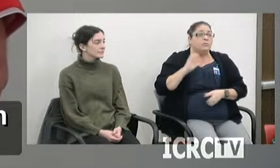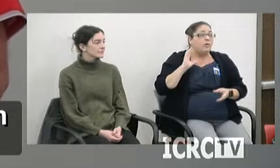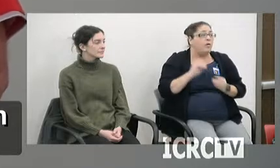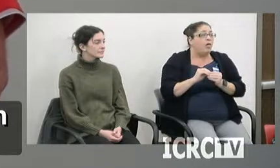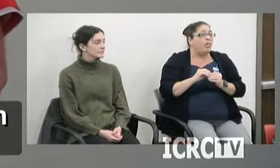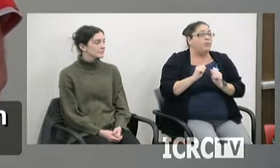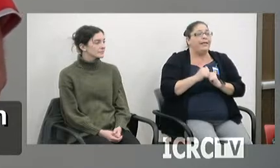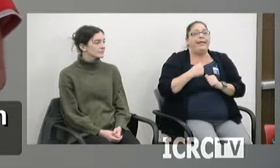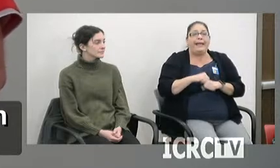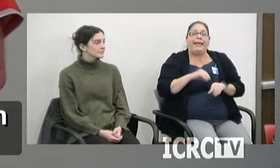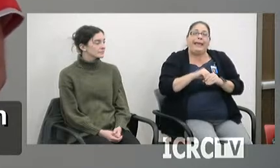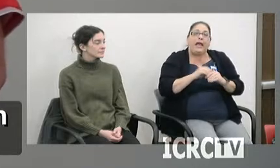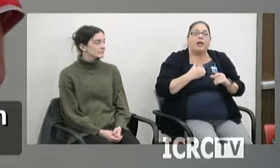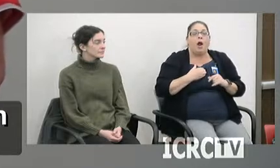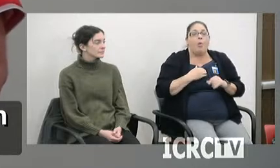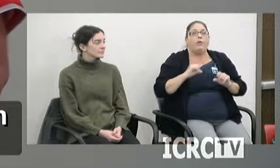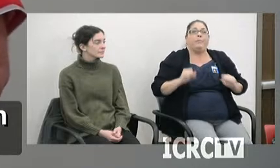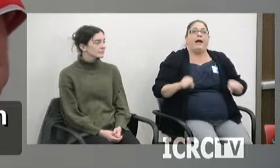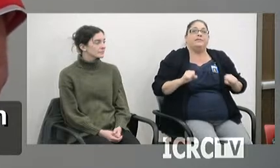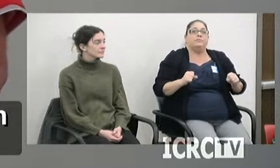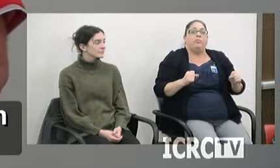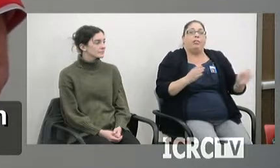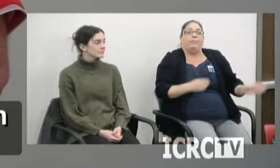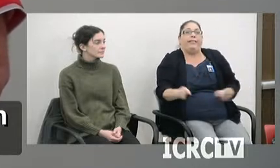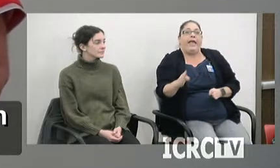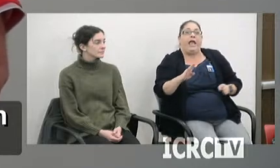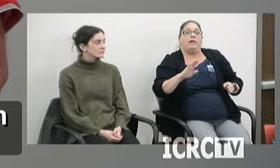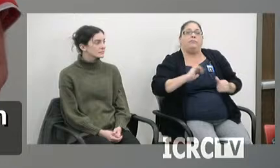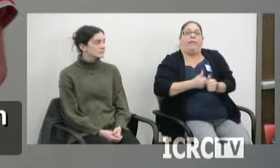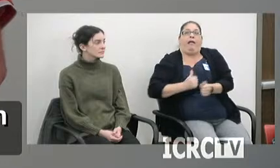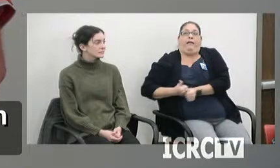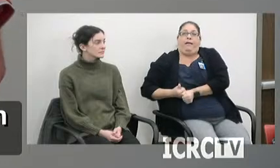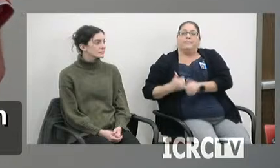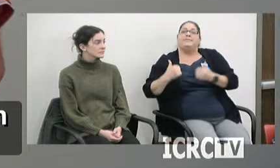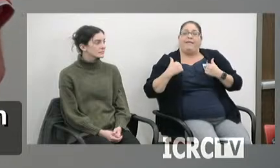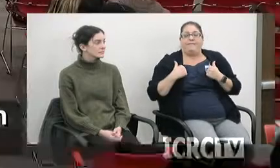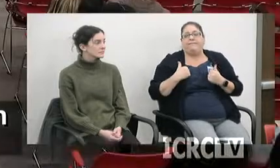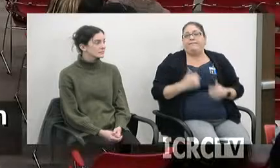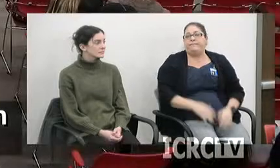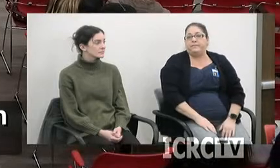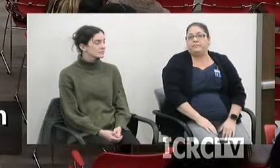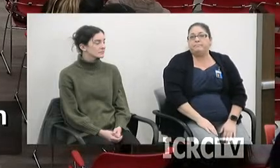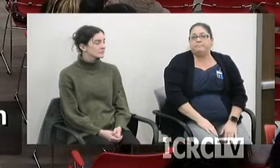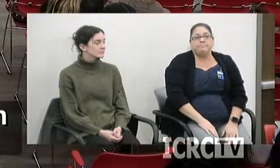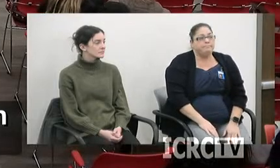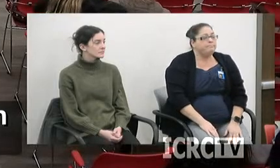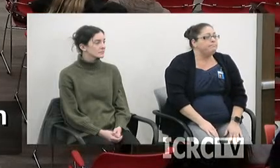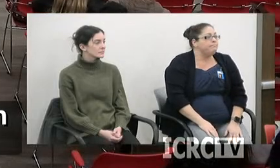contingencies that we've got built into the project.